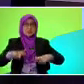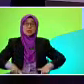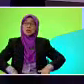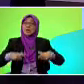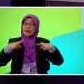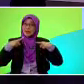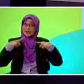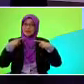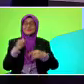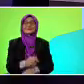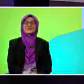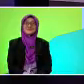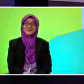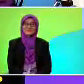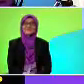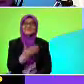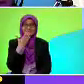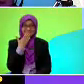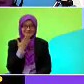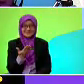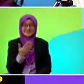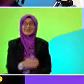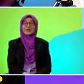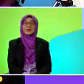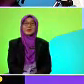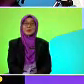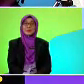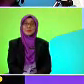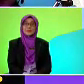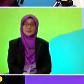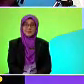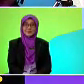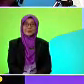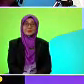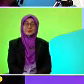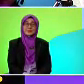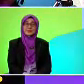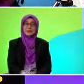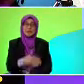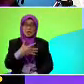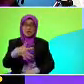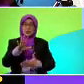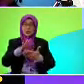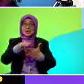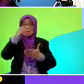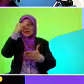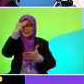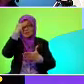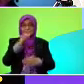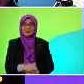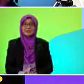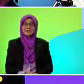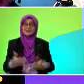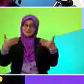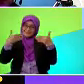microorganism. Okay, thank you so much, Teacher Halina, for this segment. I believe we learned something interesting, and we will proceed more after this. We shall